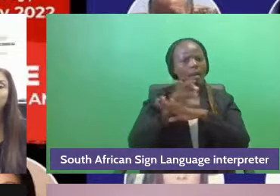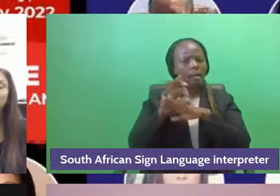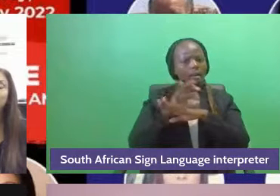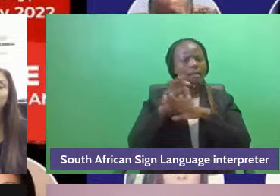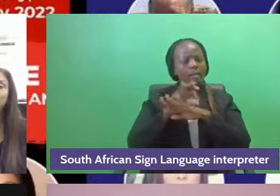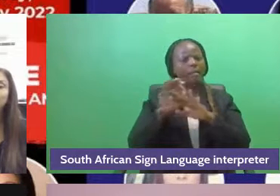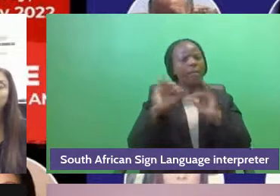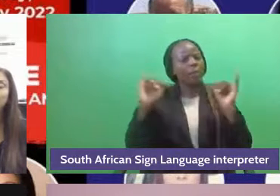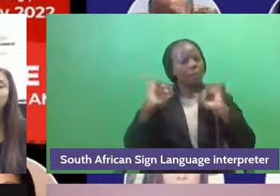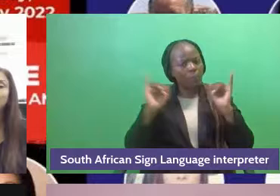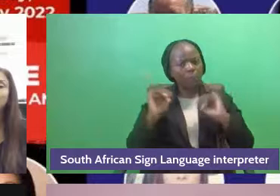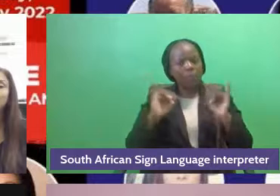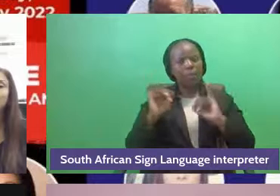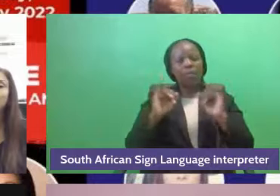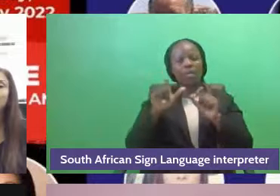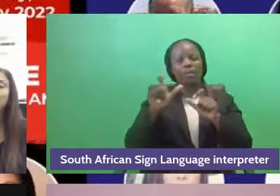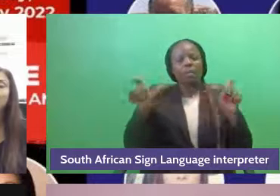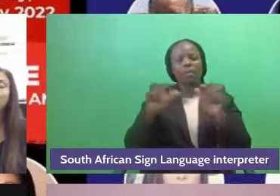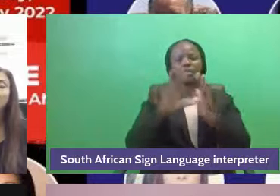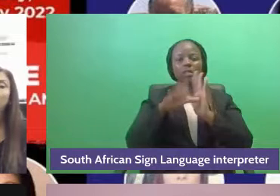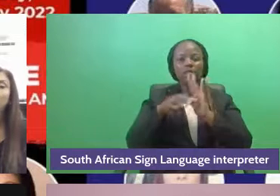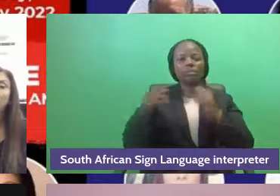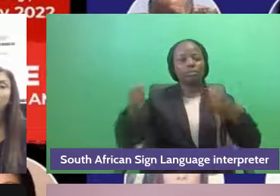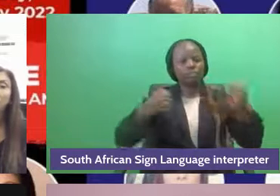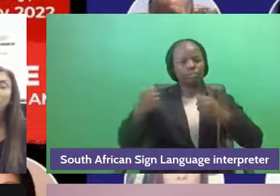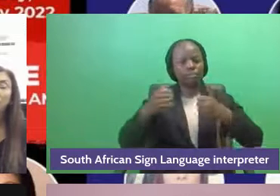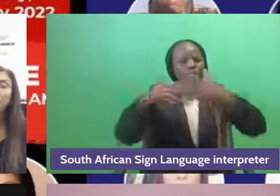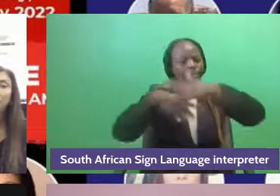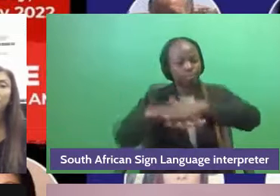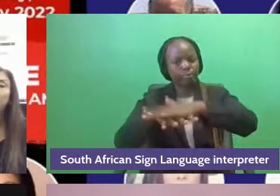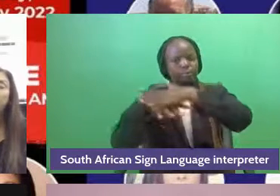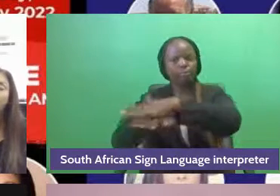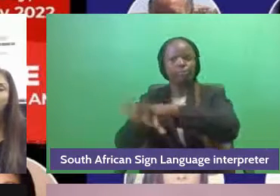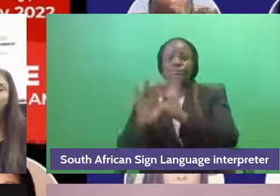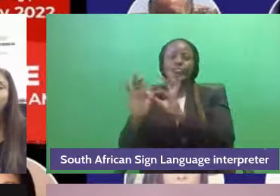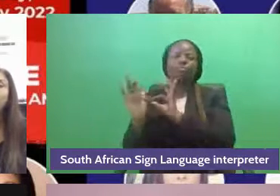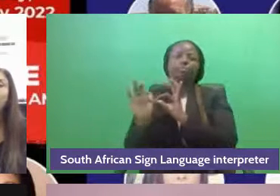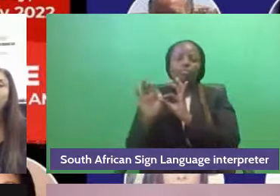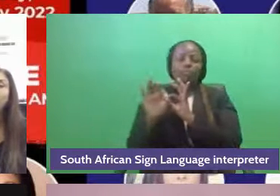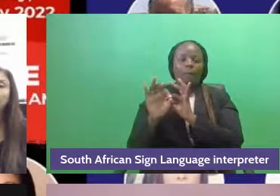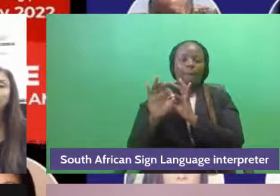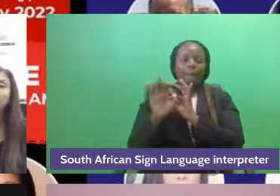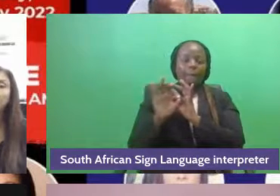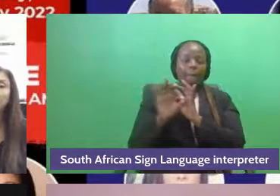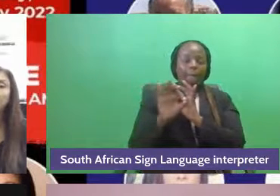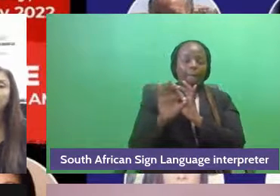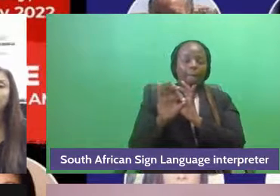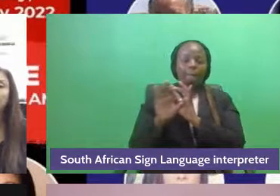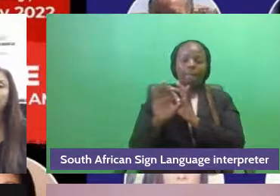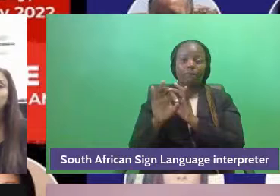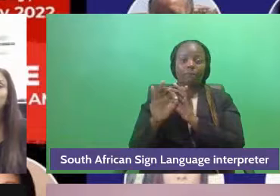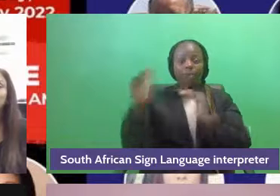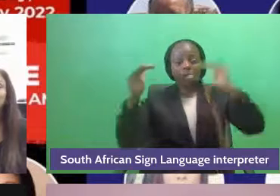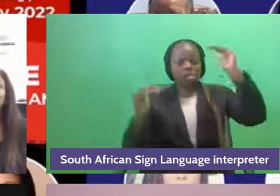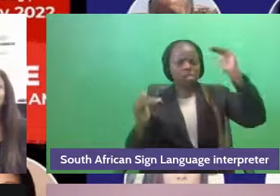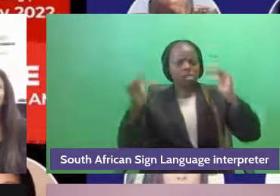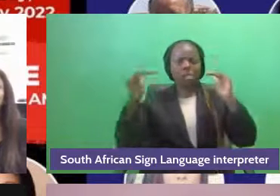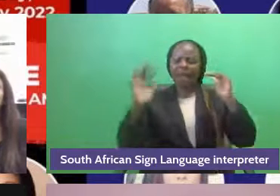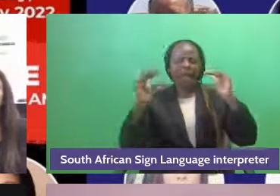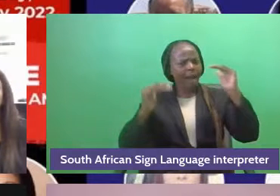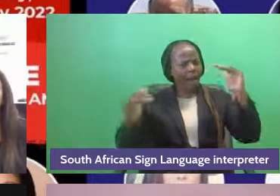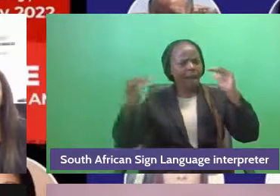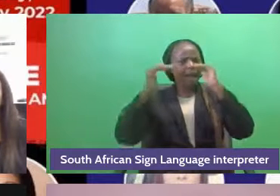in our intention for inclusivity, and also for equality, and we are